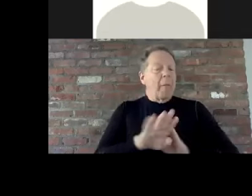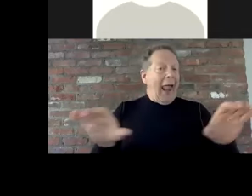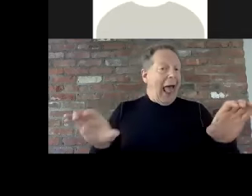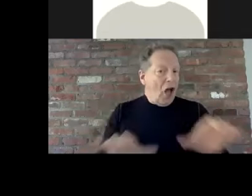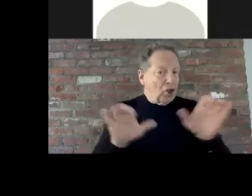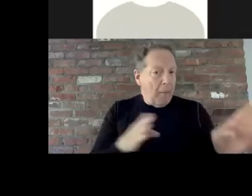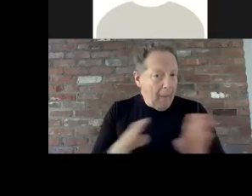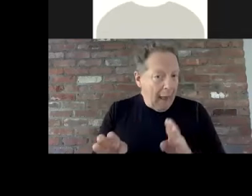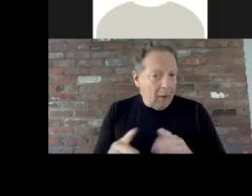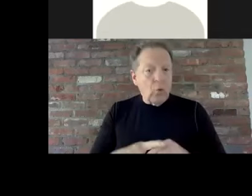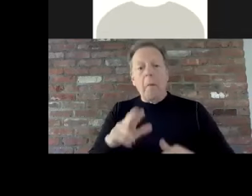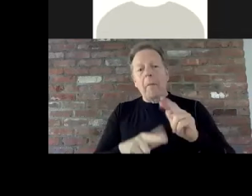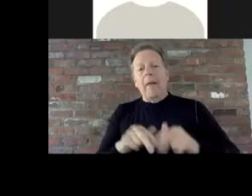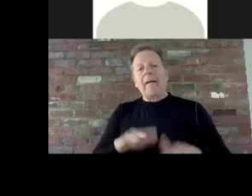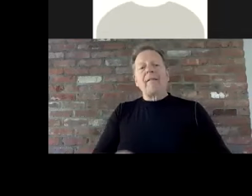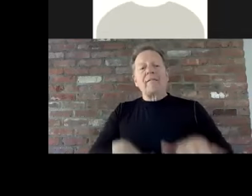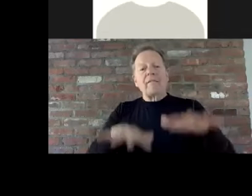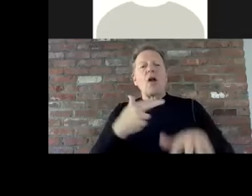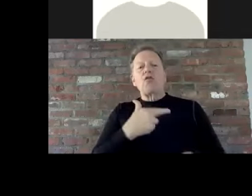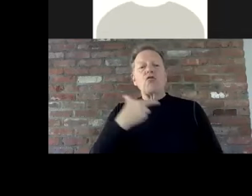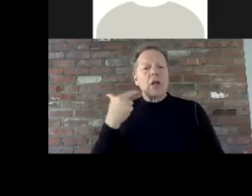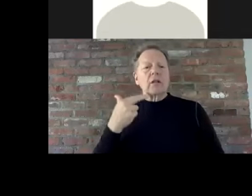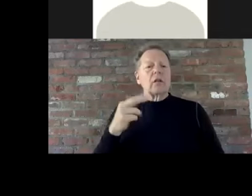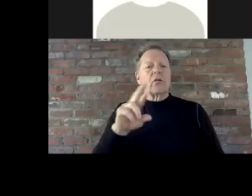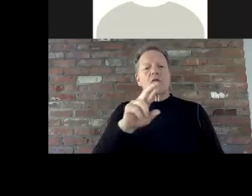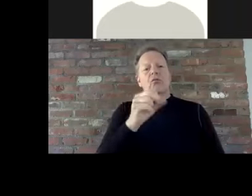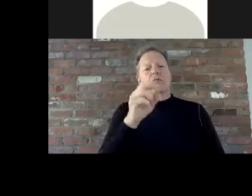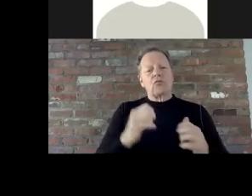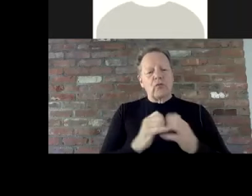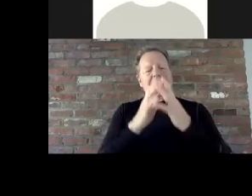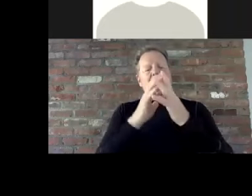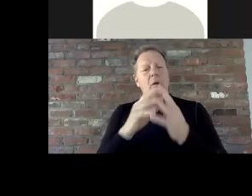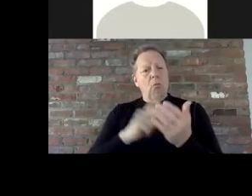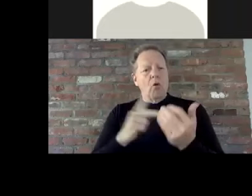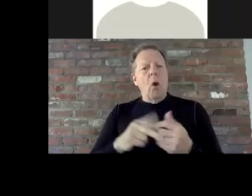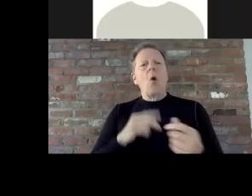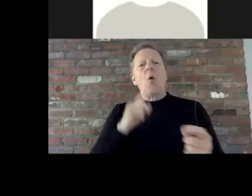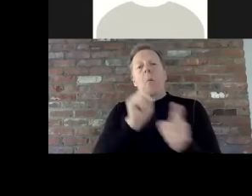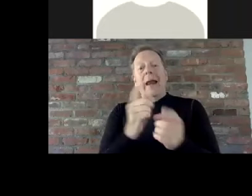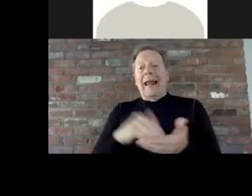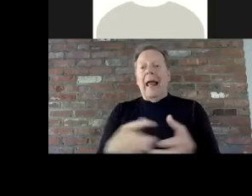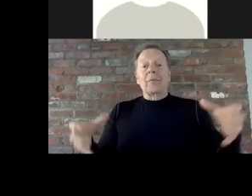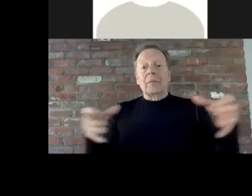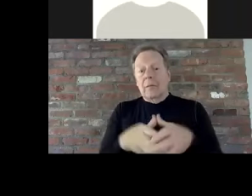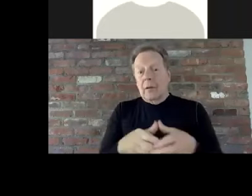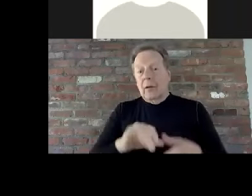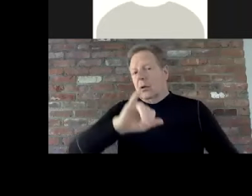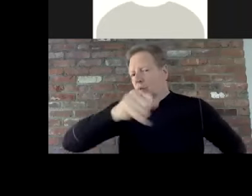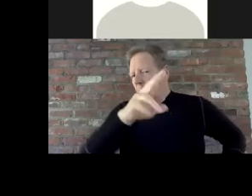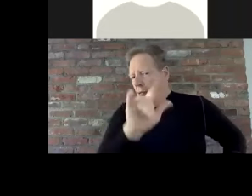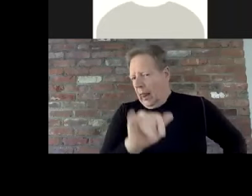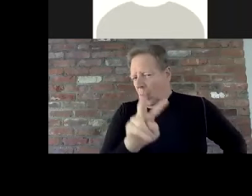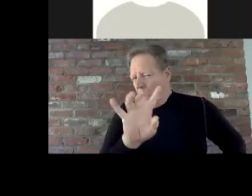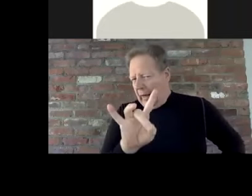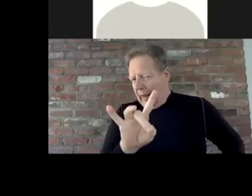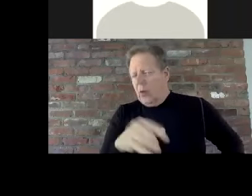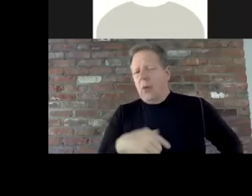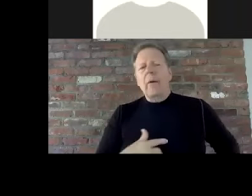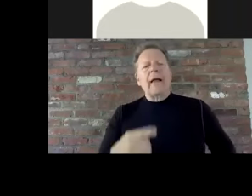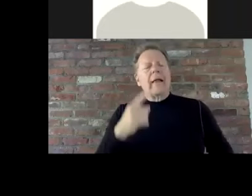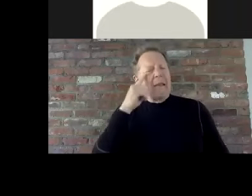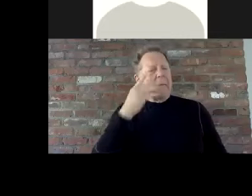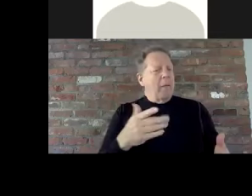build flood risk resilience across the region. We'll meet again towards the end of July. We're looking at July 28th, we think,